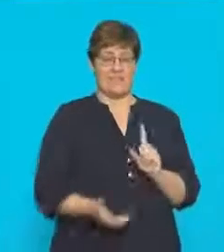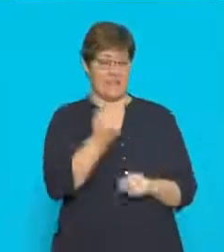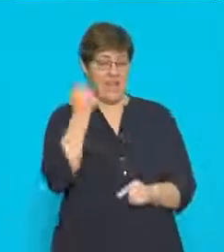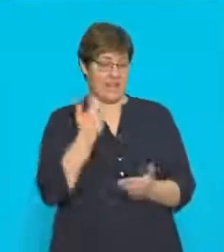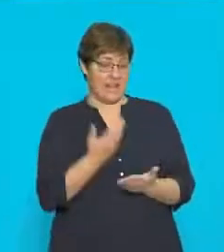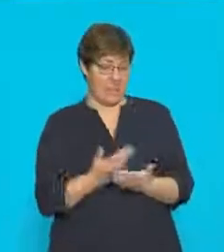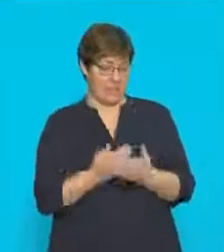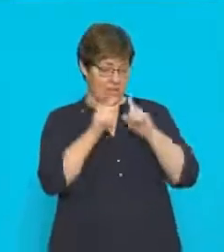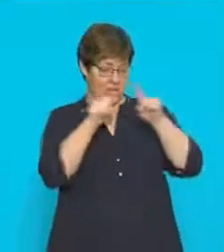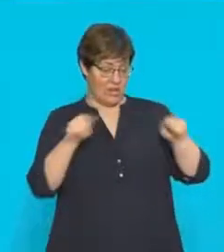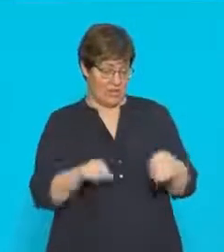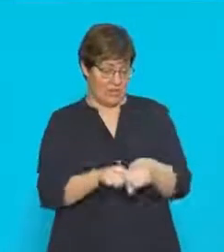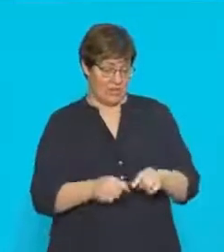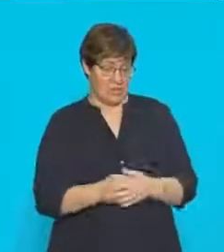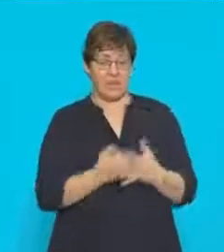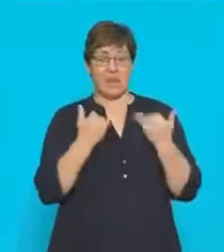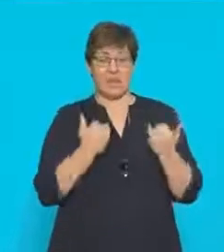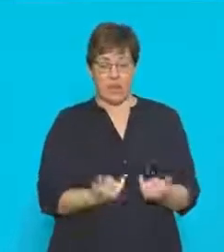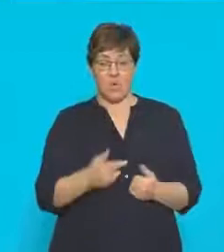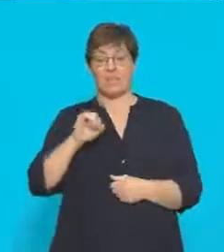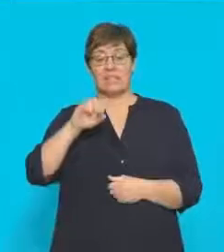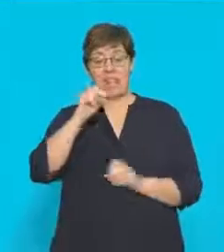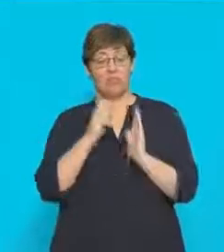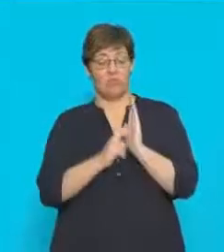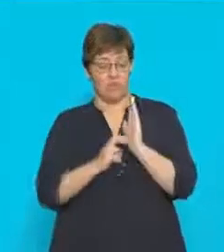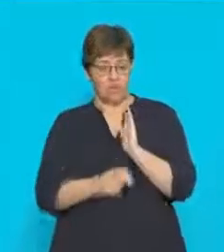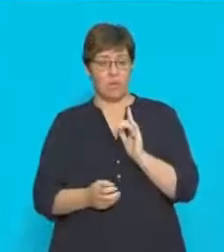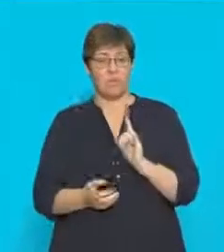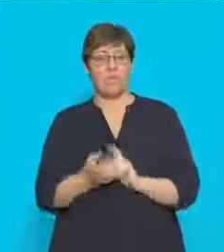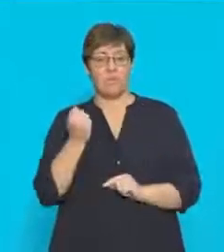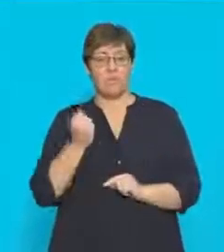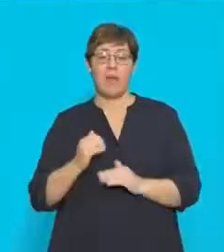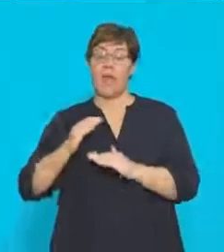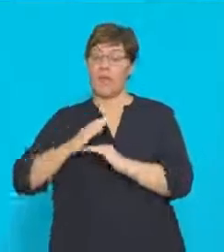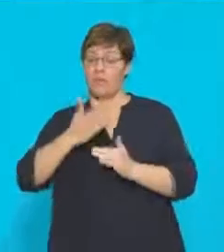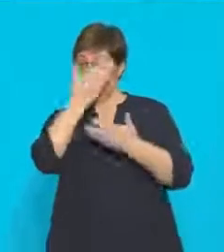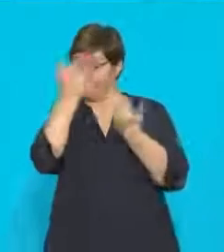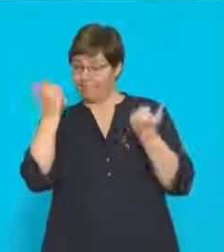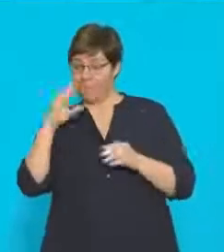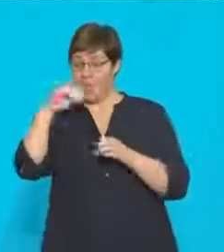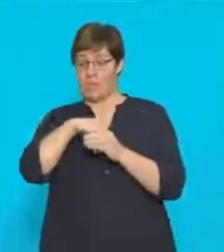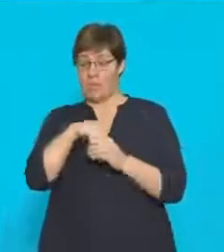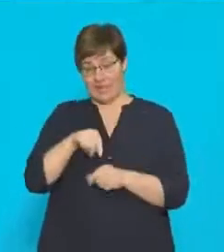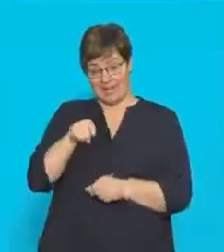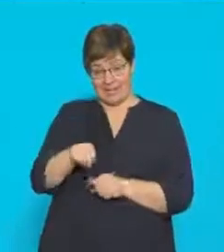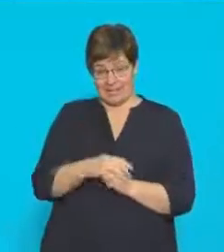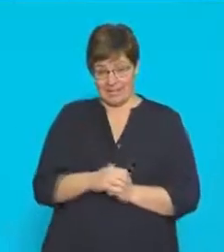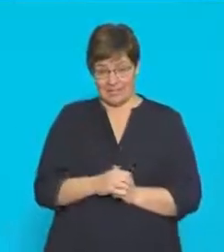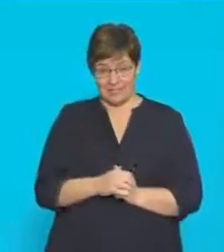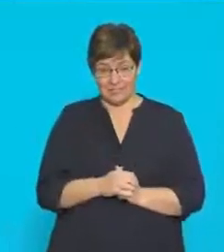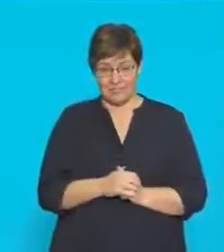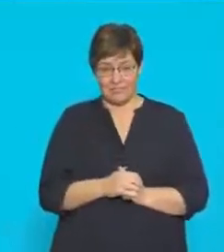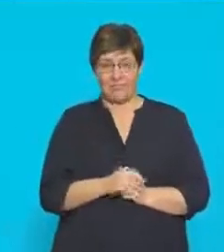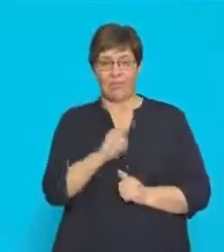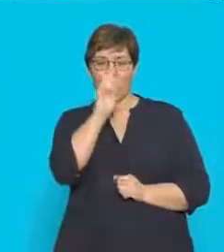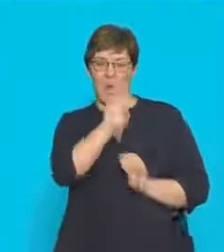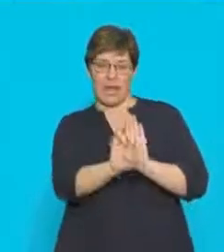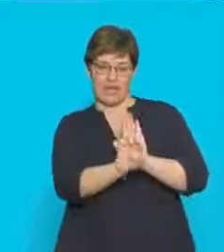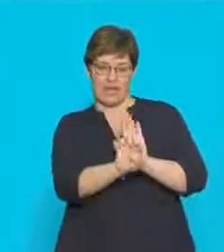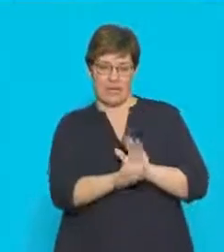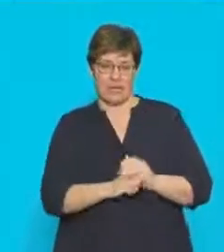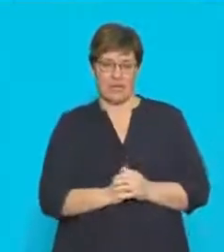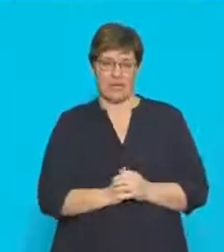triangle. Now we're going to use sine rule to find unknown angles in non-right angle triangles. Let's